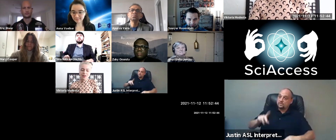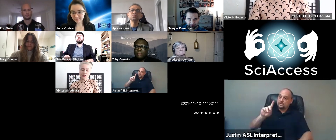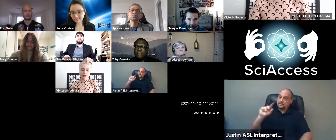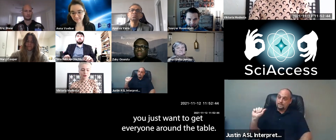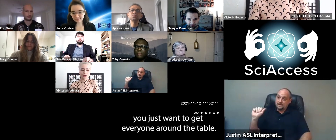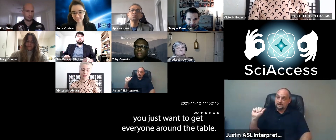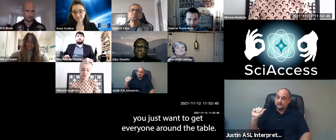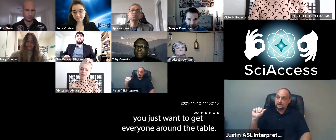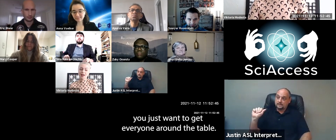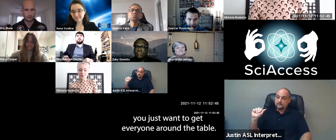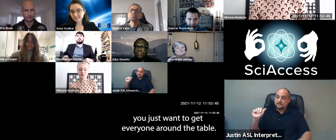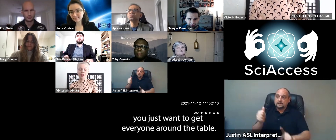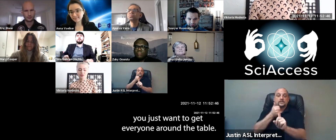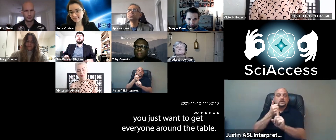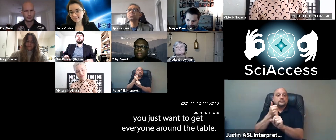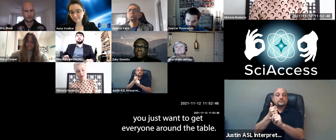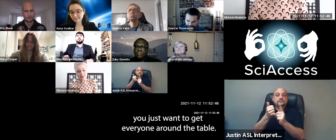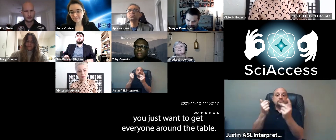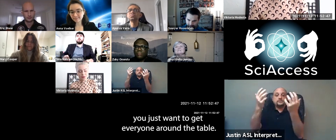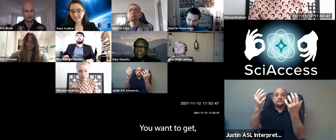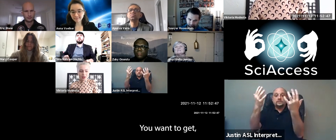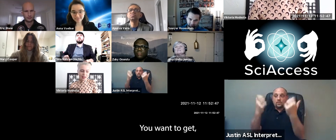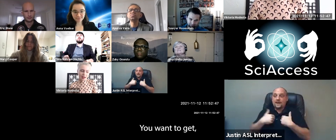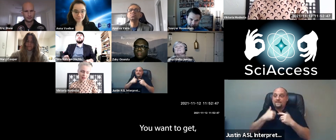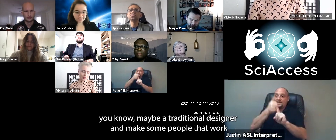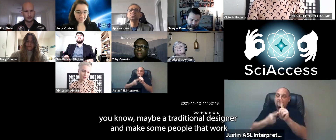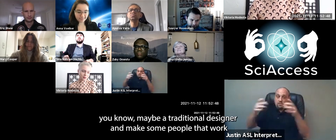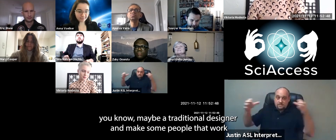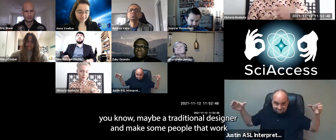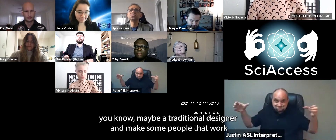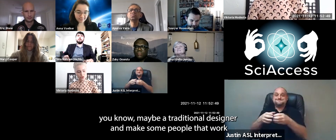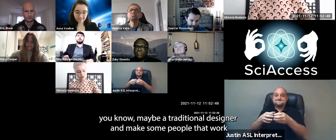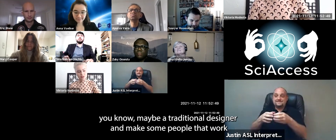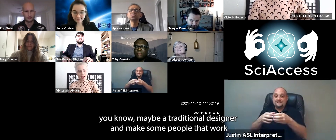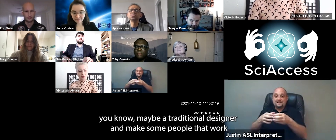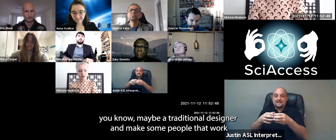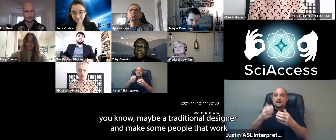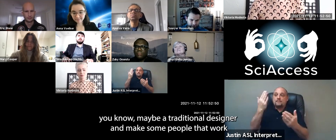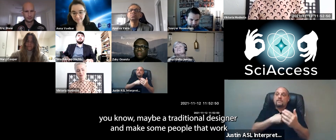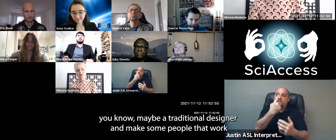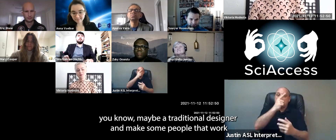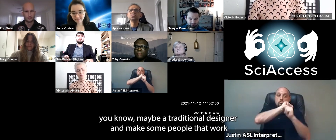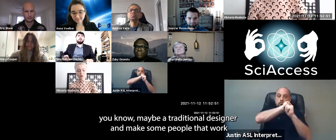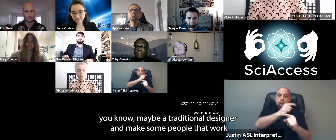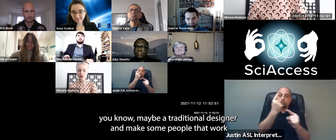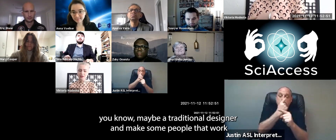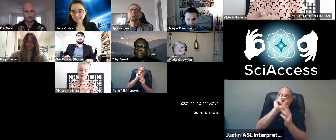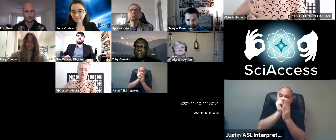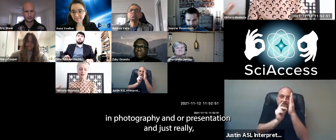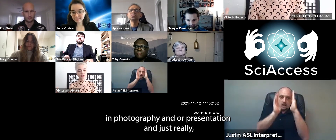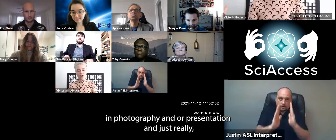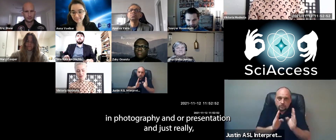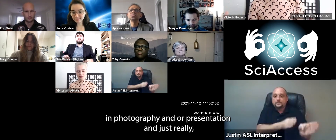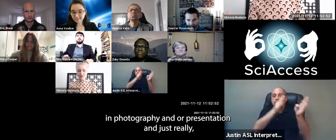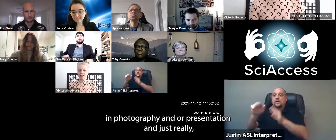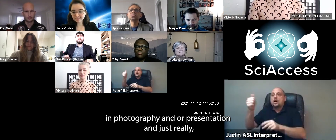disability. You just want to get everyone around the table. You want to get maybe a traditional designer and maybe some people that work